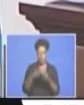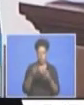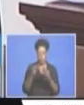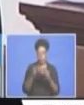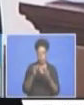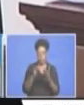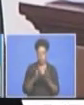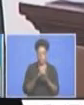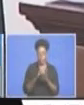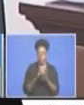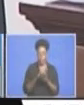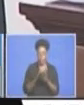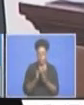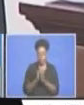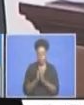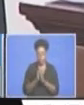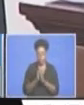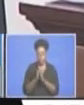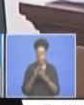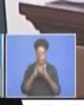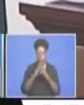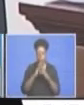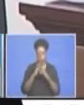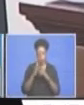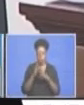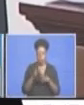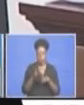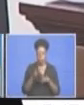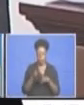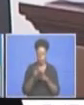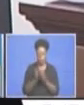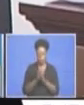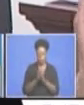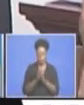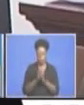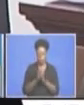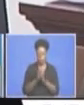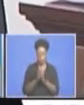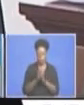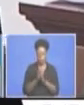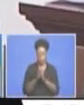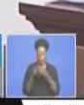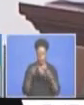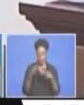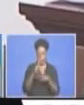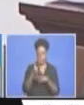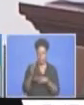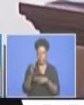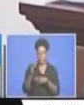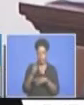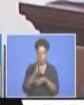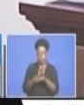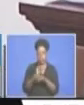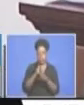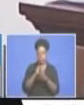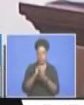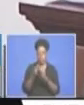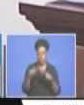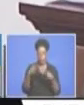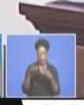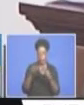body. Of note, I am pleased to report that upon assuming office as the Minister of Sports, a general introductory